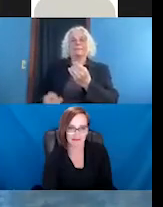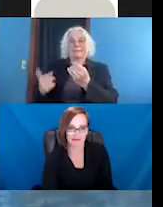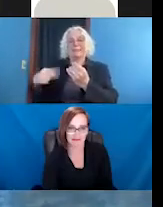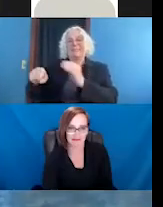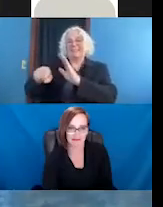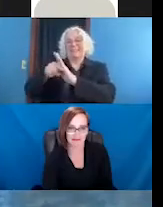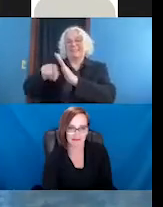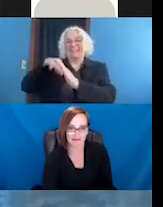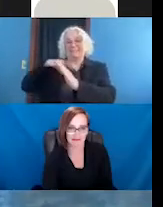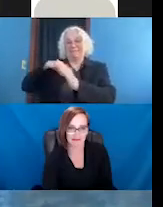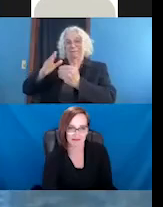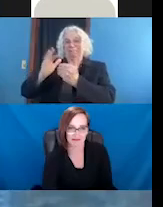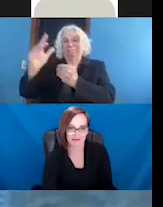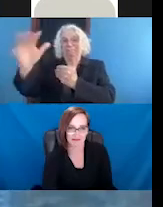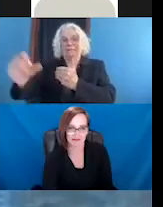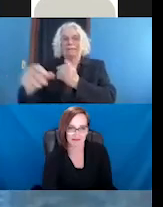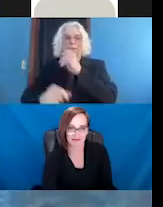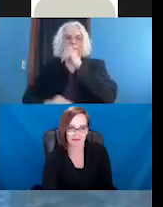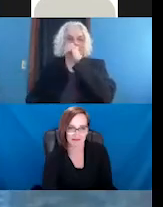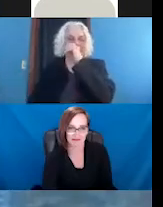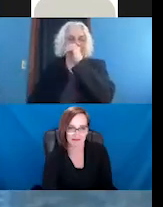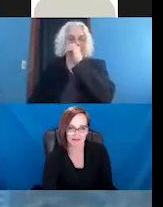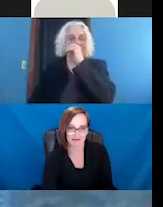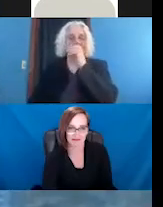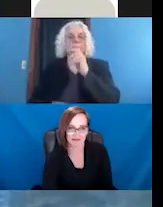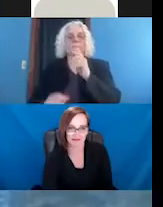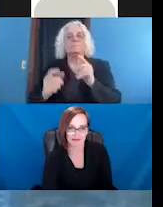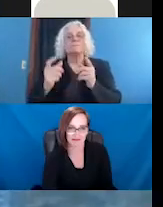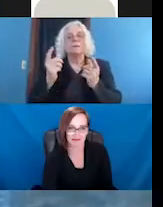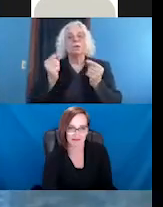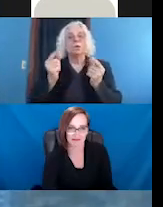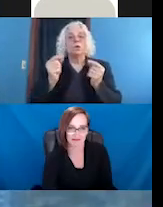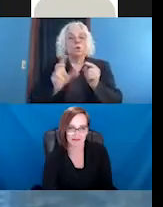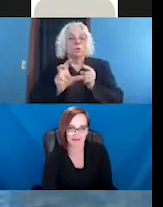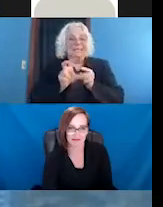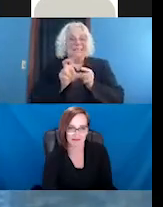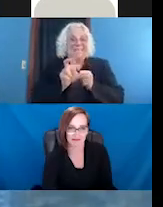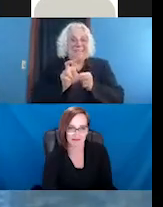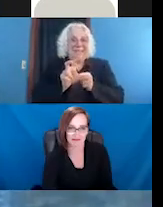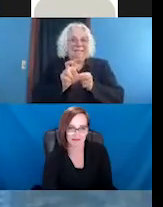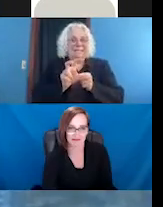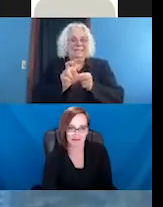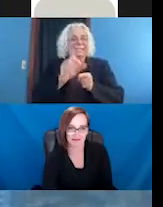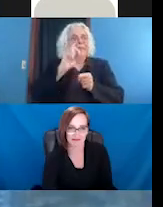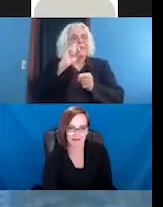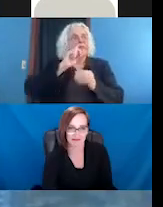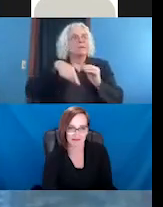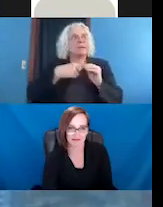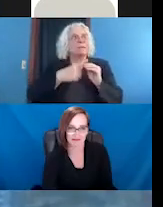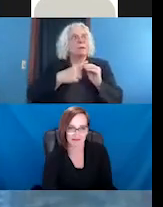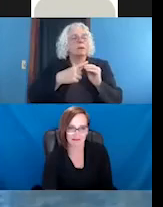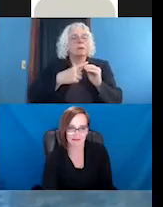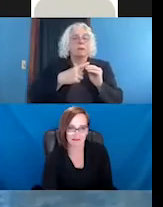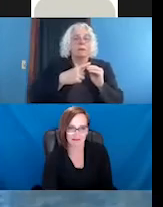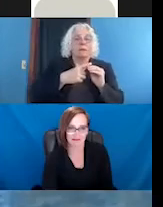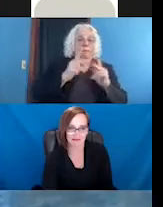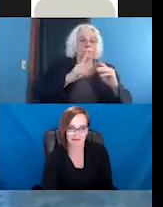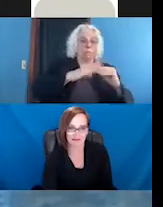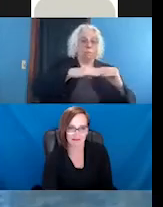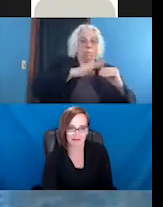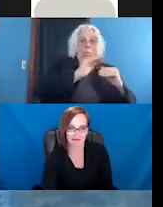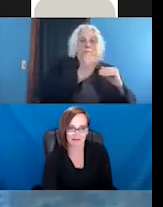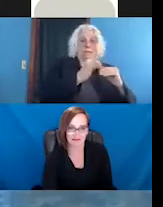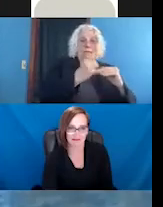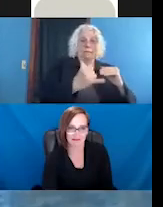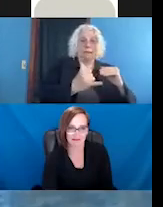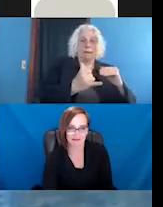that we see in our community. But you could really have specific tailored strategies to address the